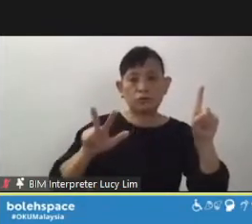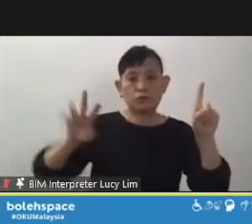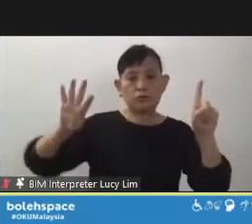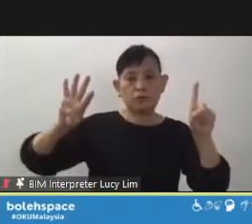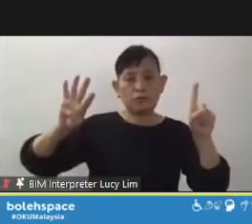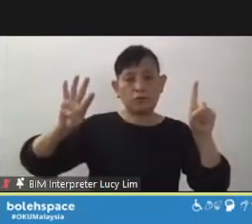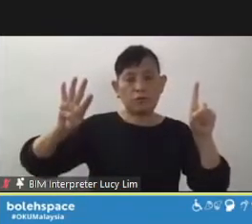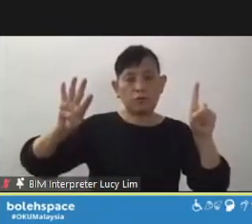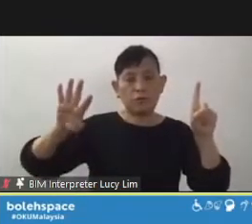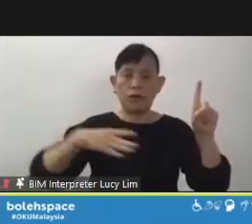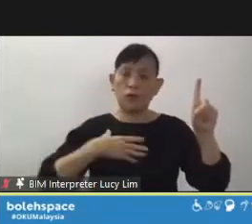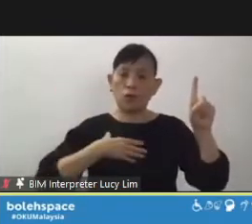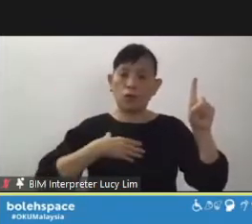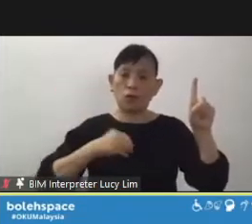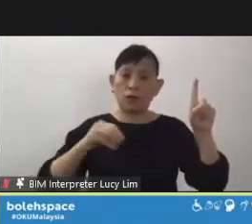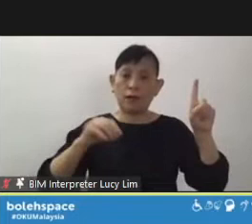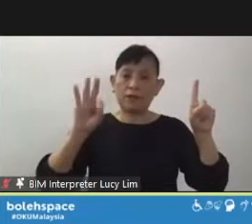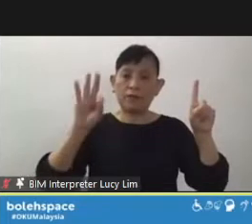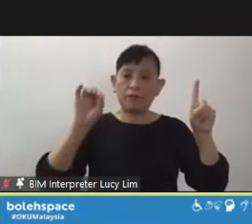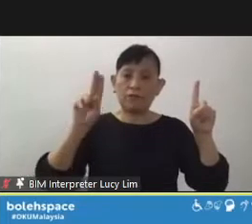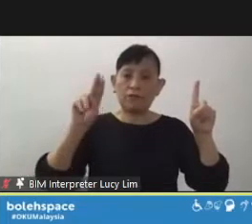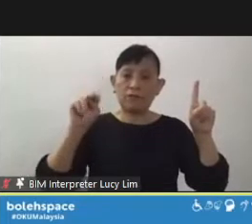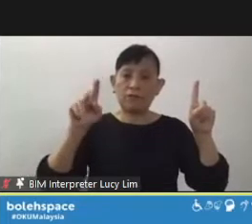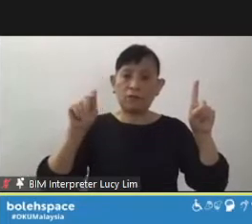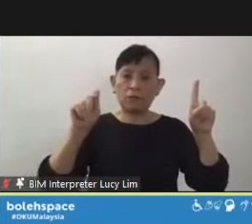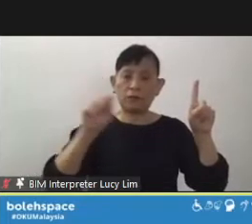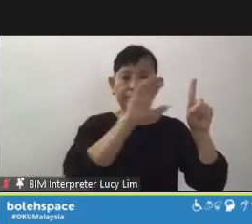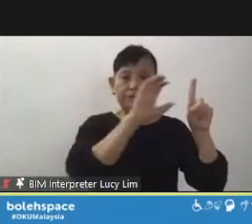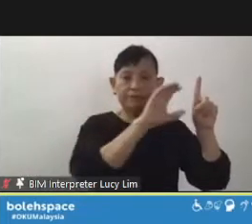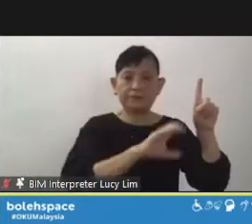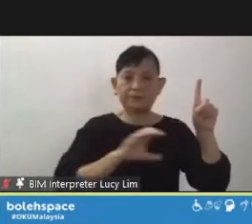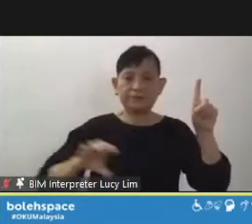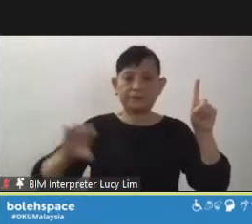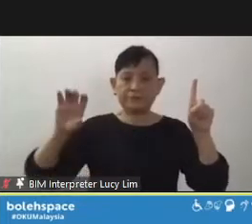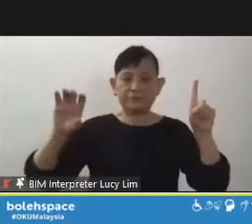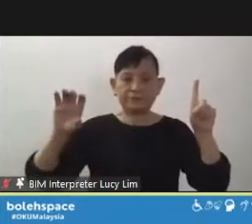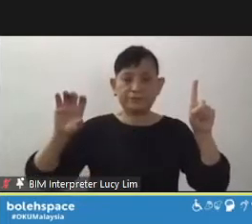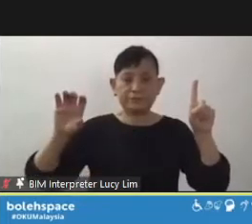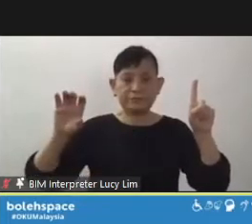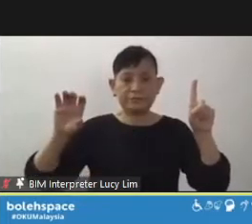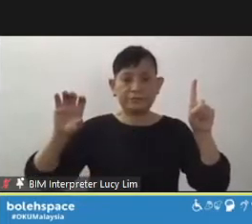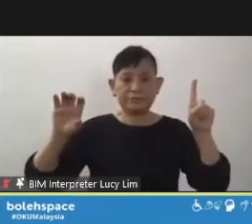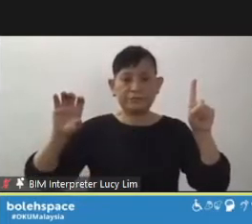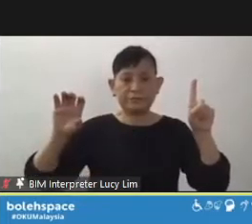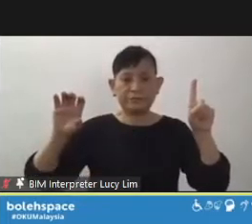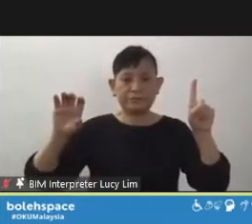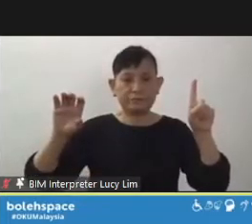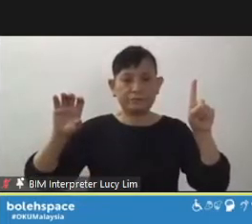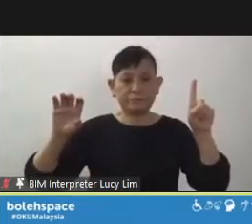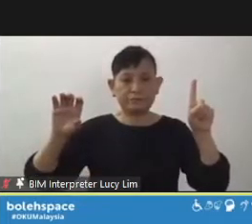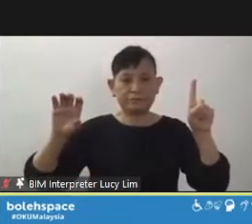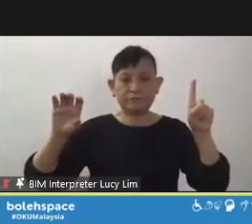on them. Okay, I'll be put this in the chat.